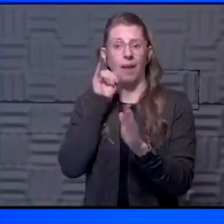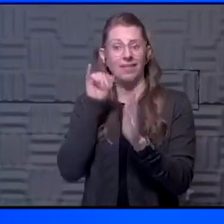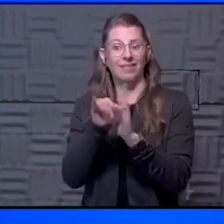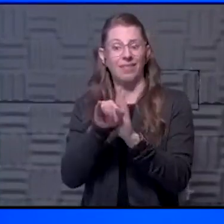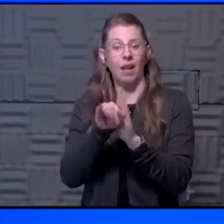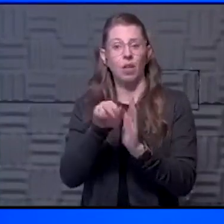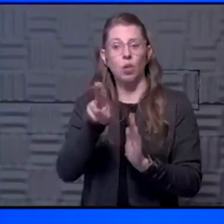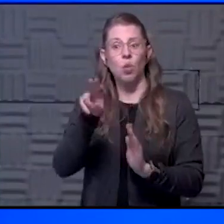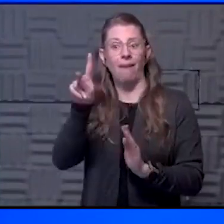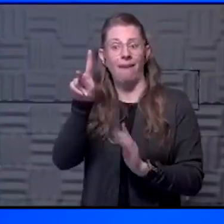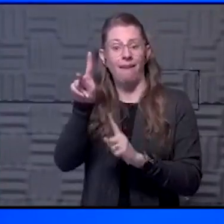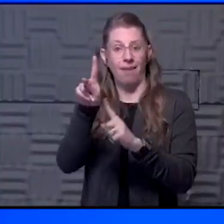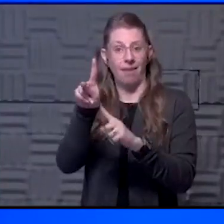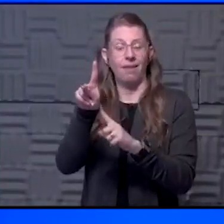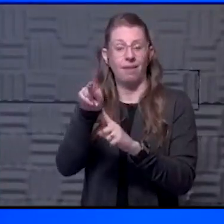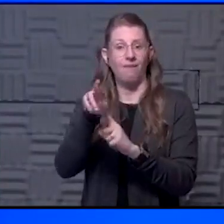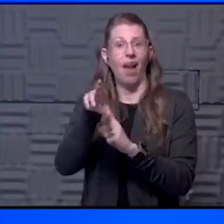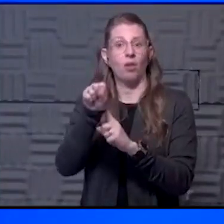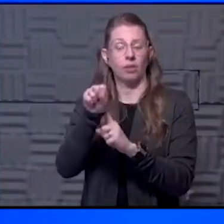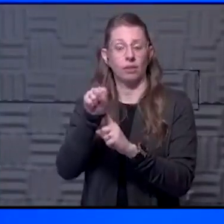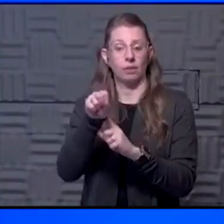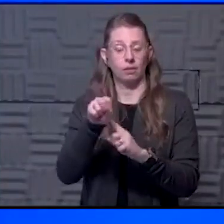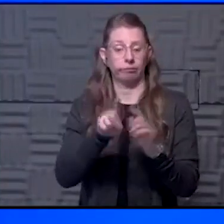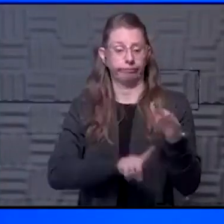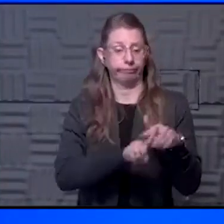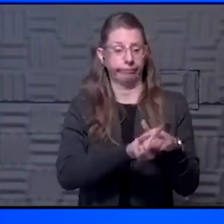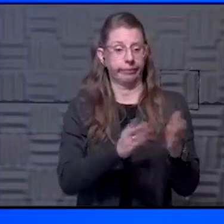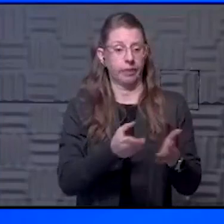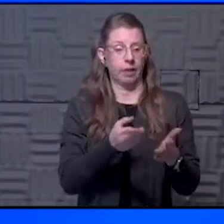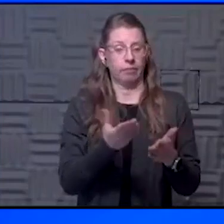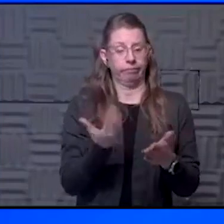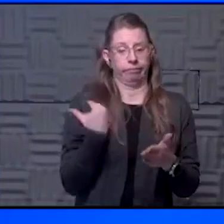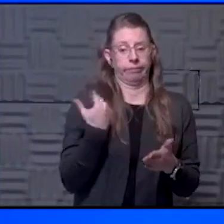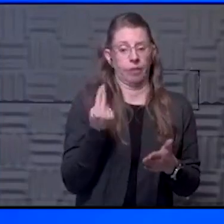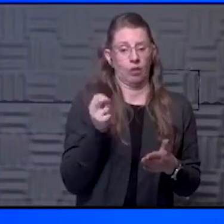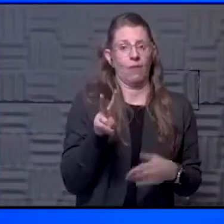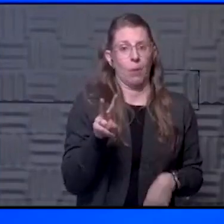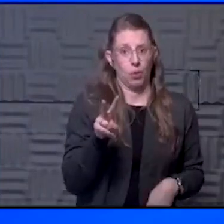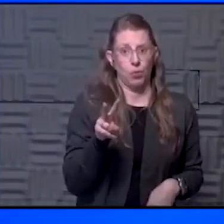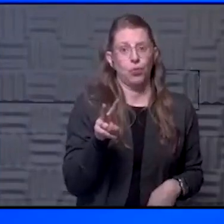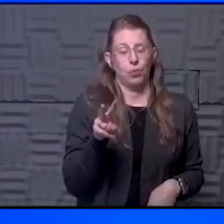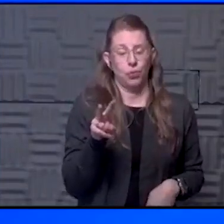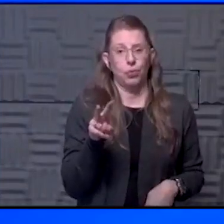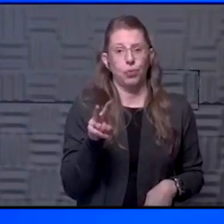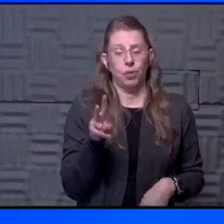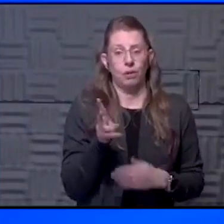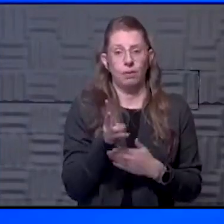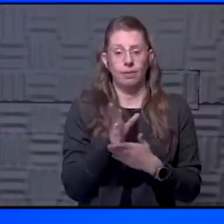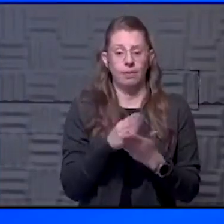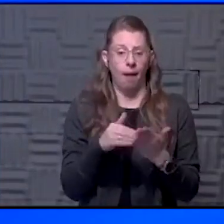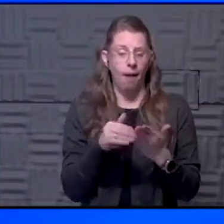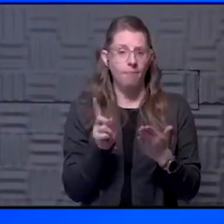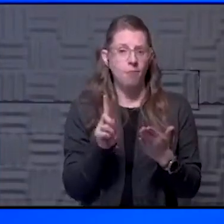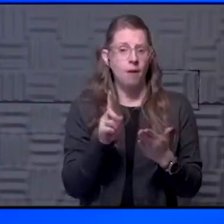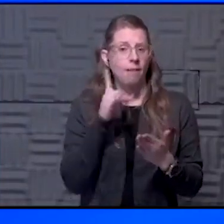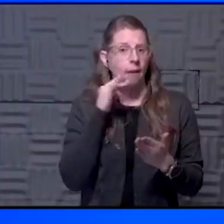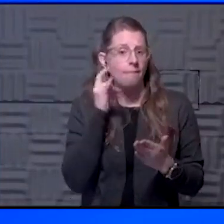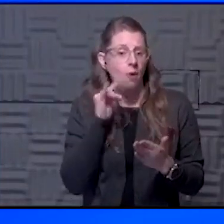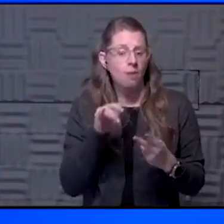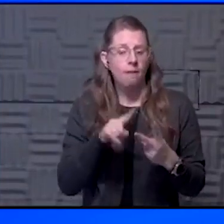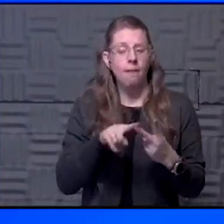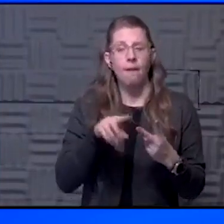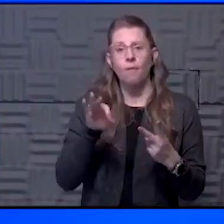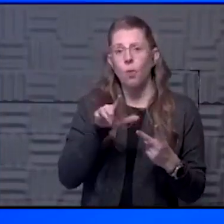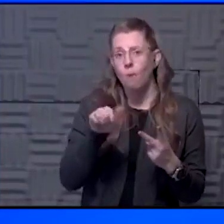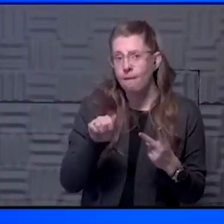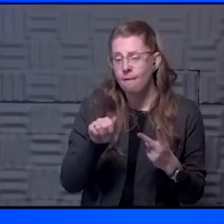the UK isolate or variant in the United States probably in November. There was some in California, there was some in